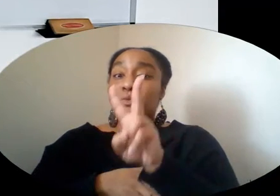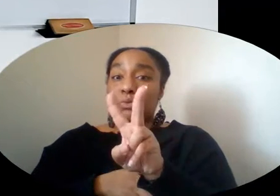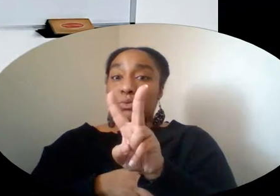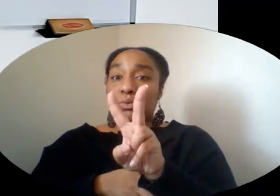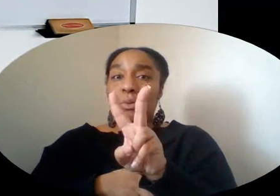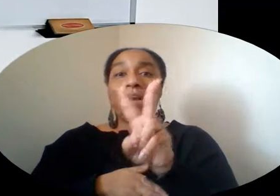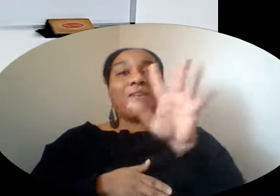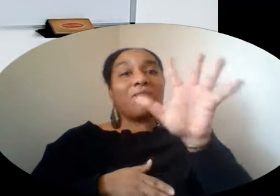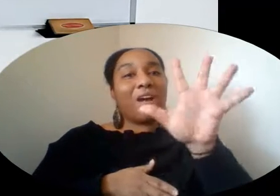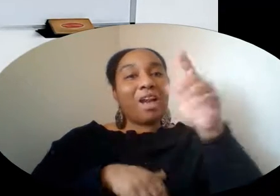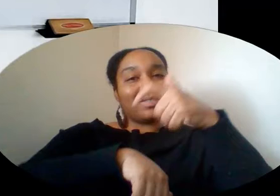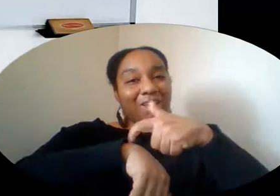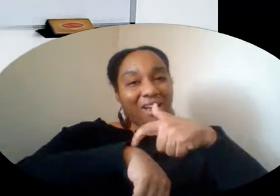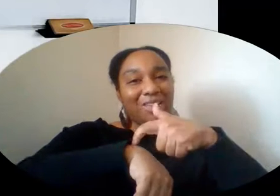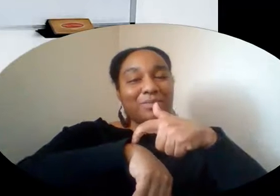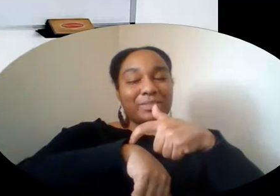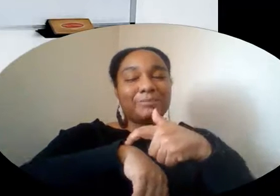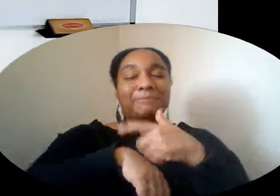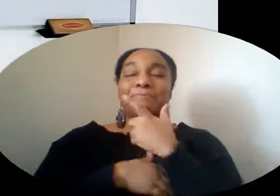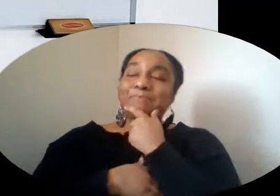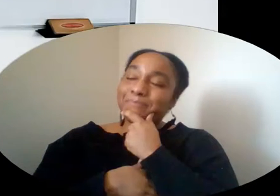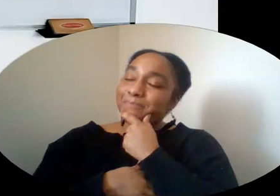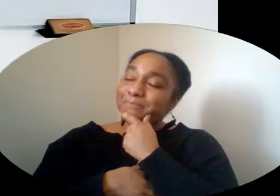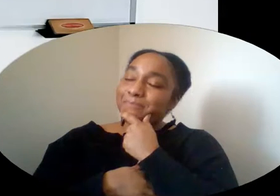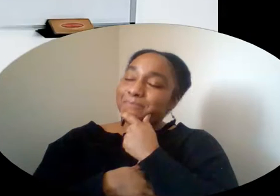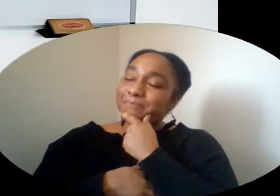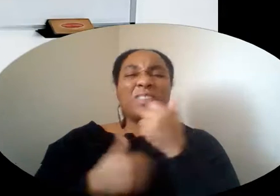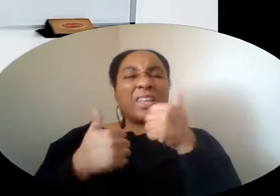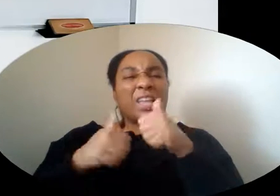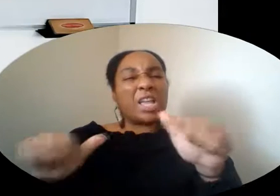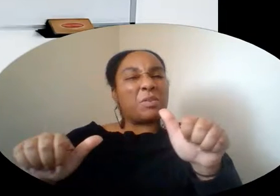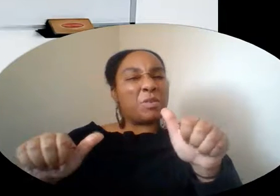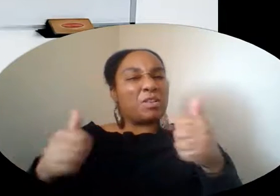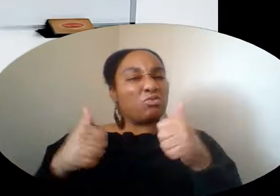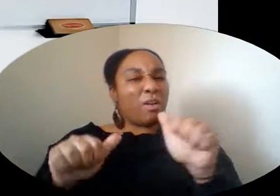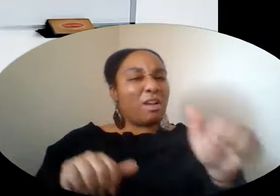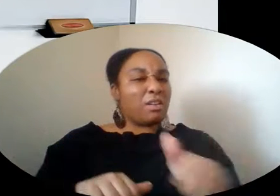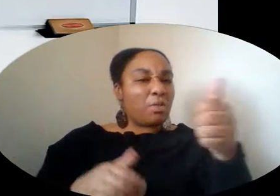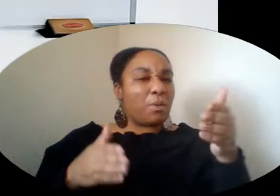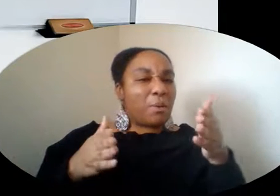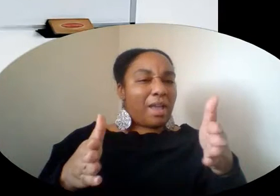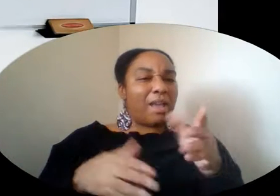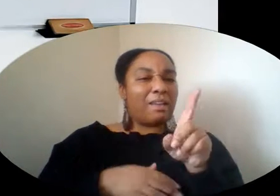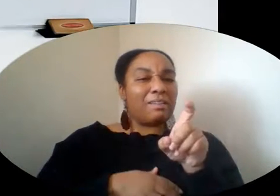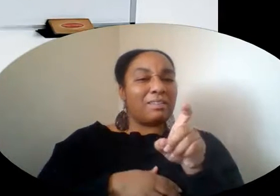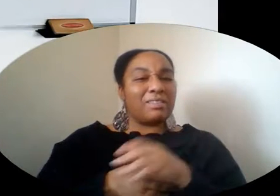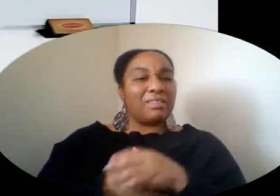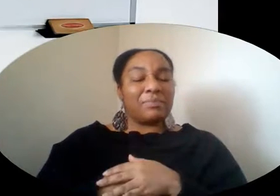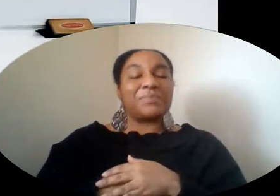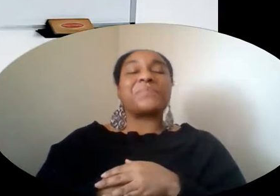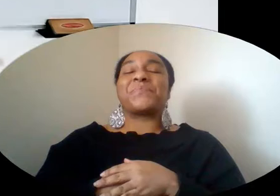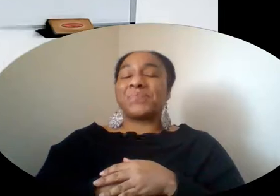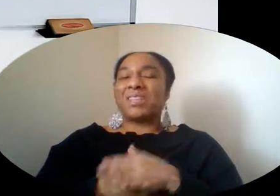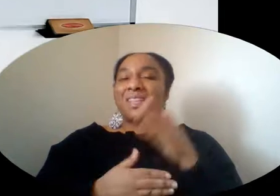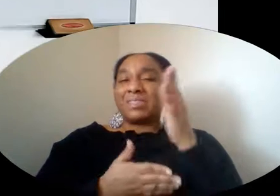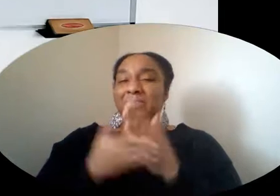2, 5 times. Okay. I wonder if anybody did anything else. I bet I know. I bet